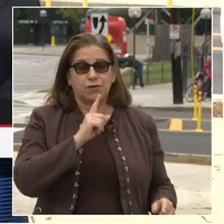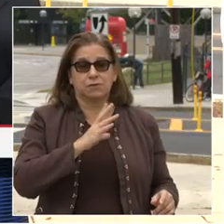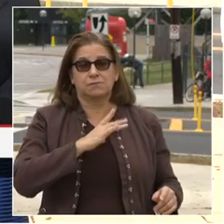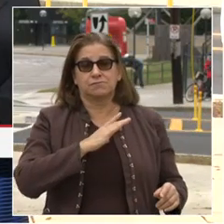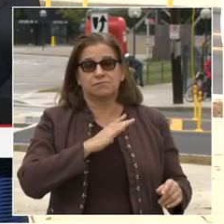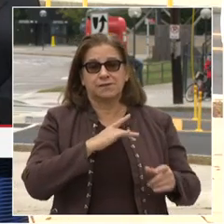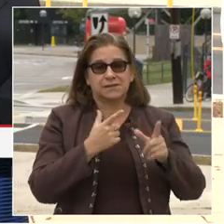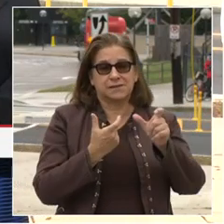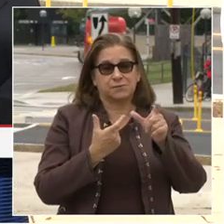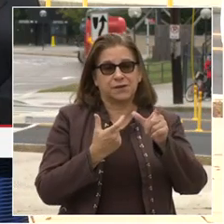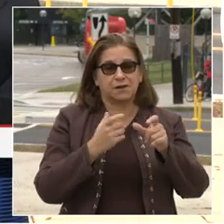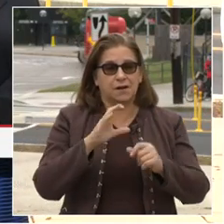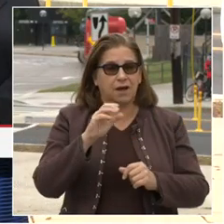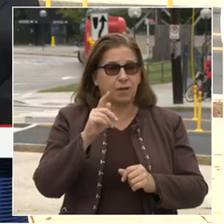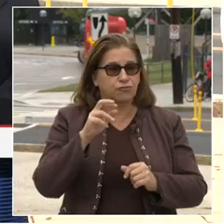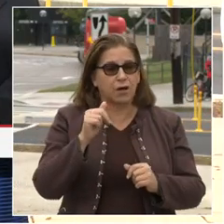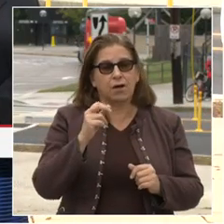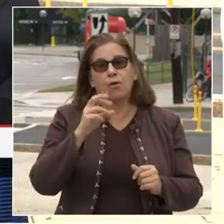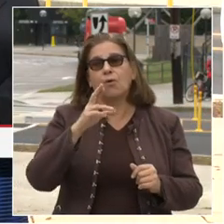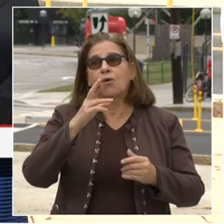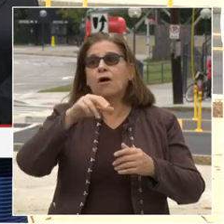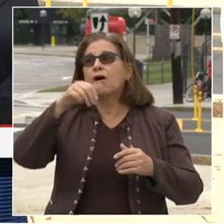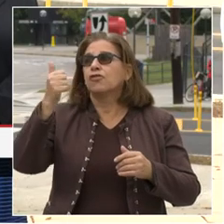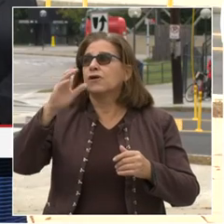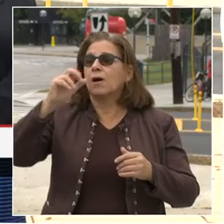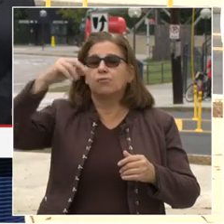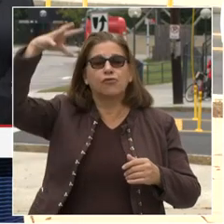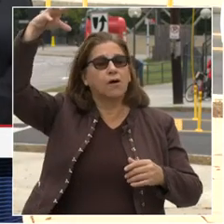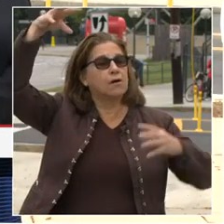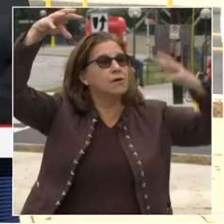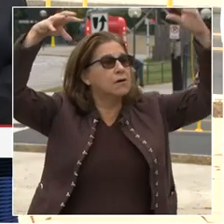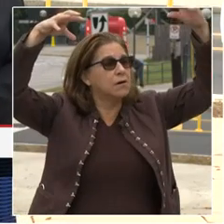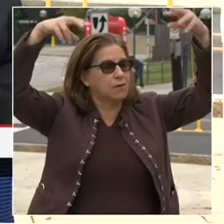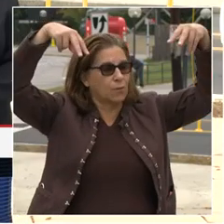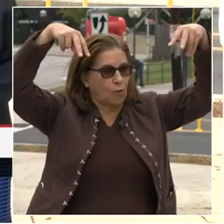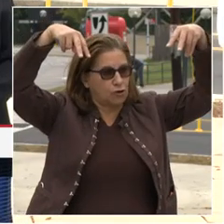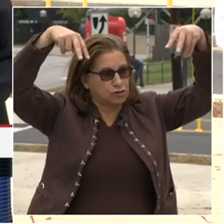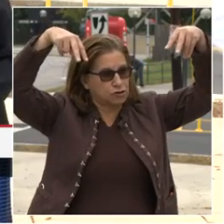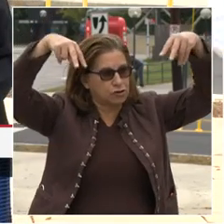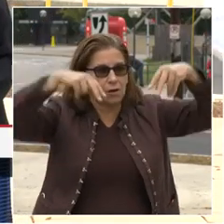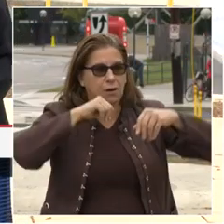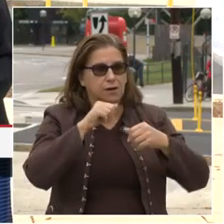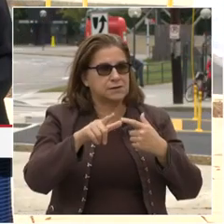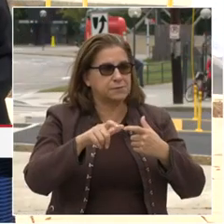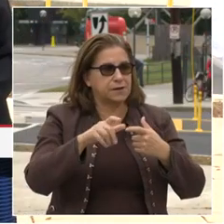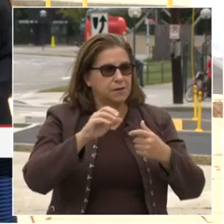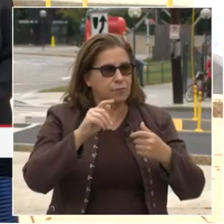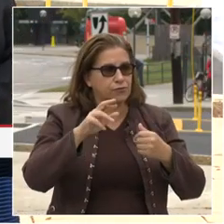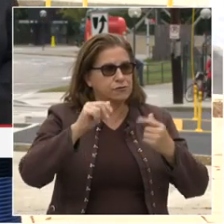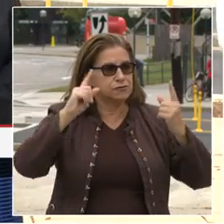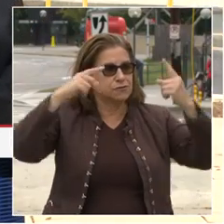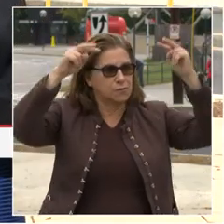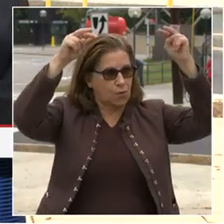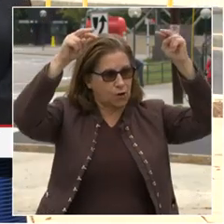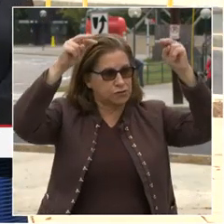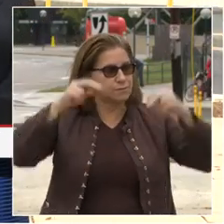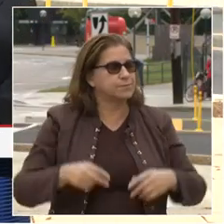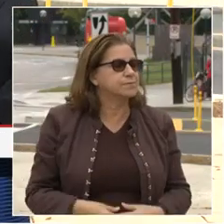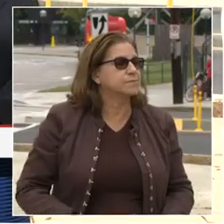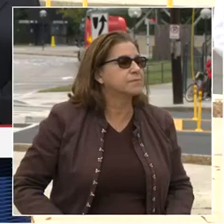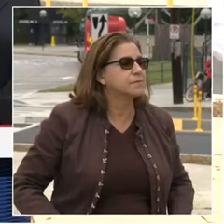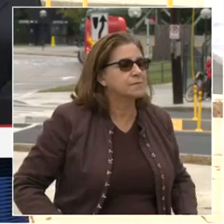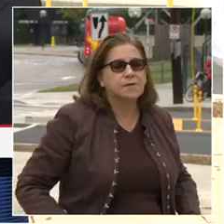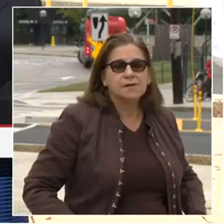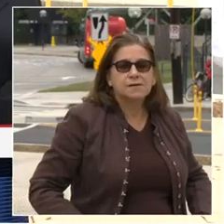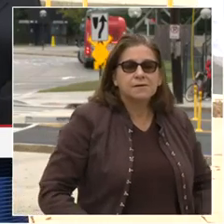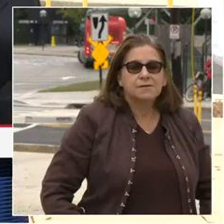high crash intersections. Yes, Sam. So, Mayor, I've heard from people from Alabama